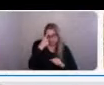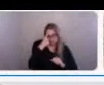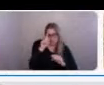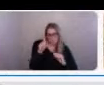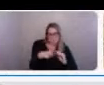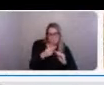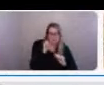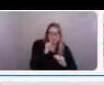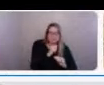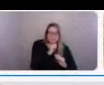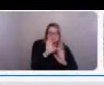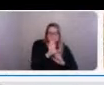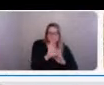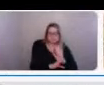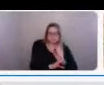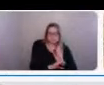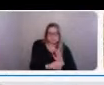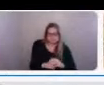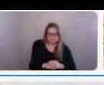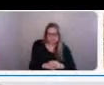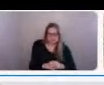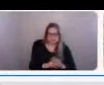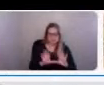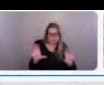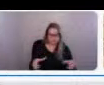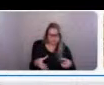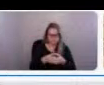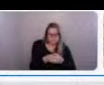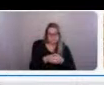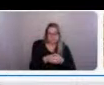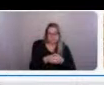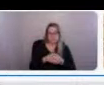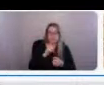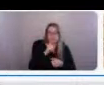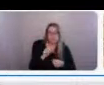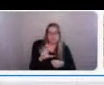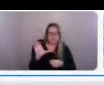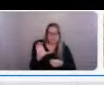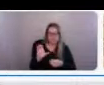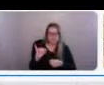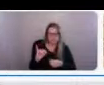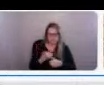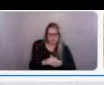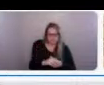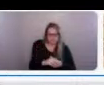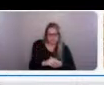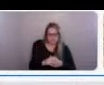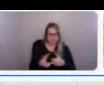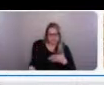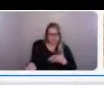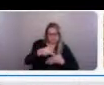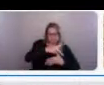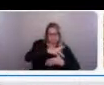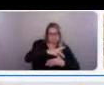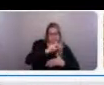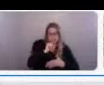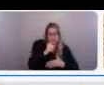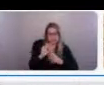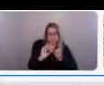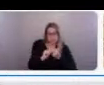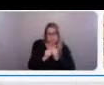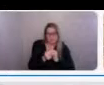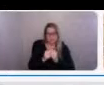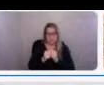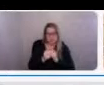at heart in that the uh compactness and and really communities of interest are are higher priority than the competitiveness